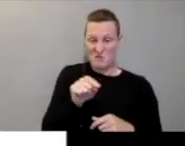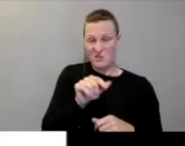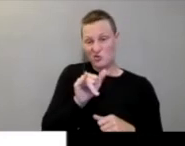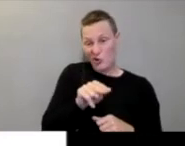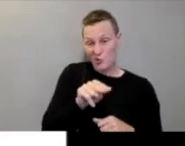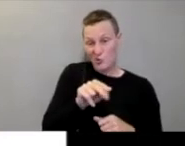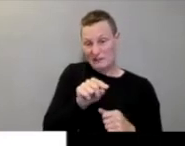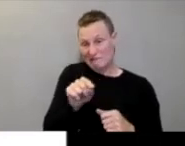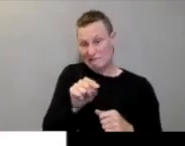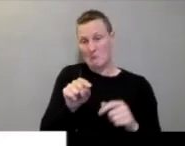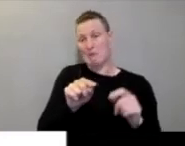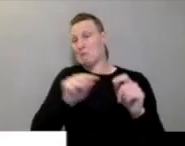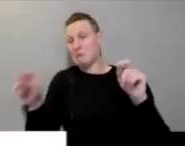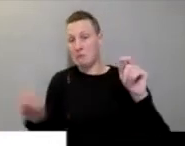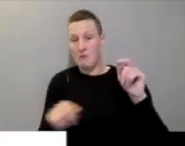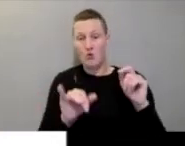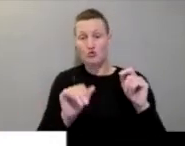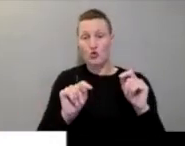I would just add to that that